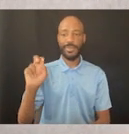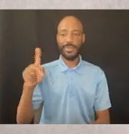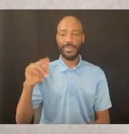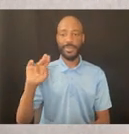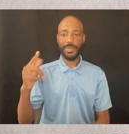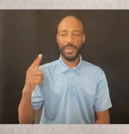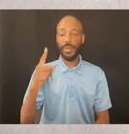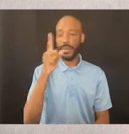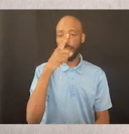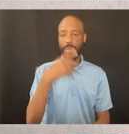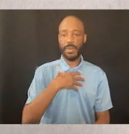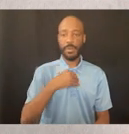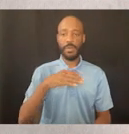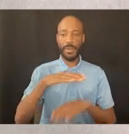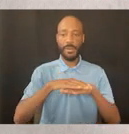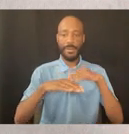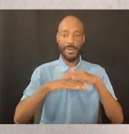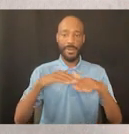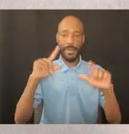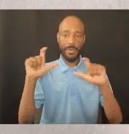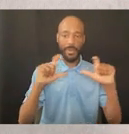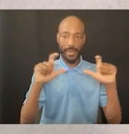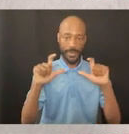black and white layered photography.